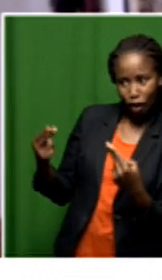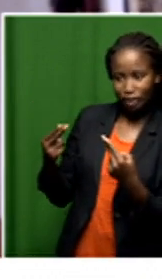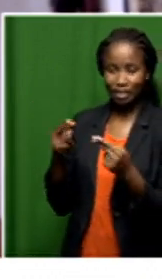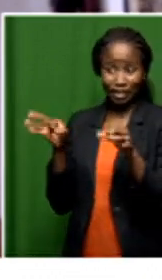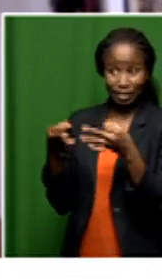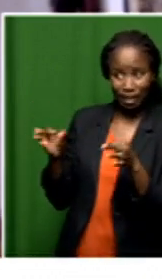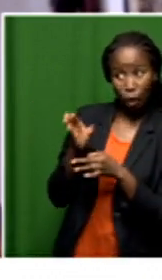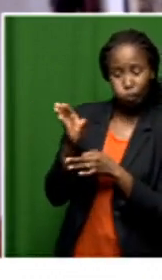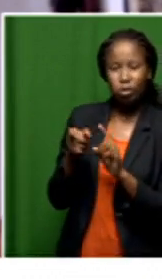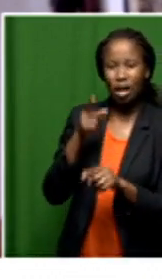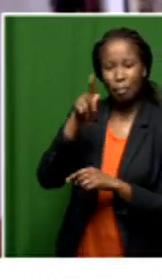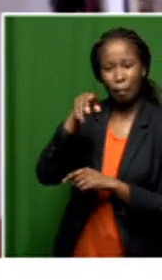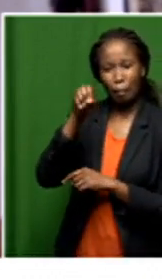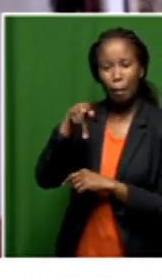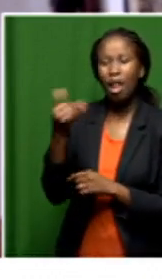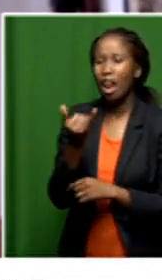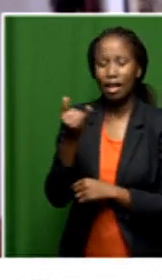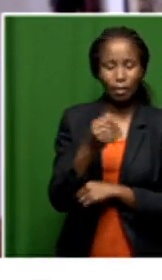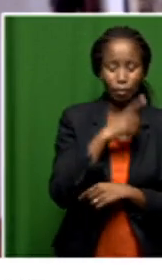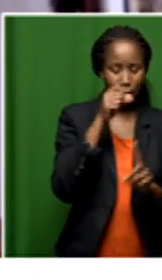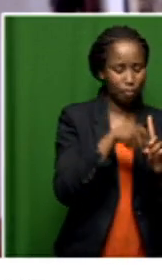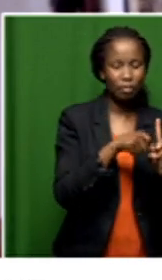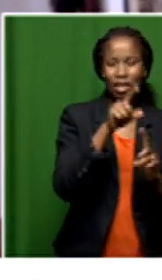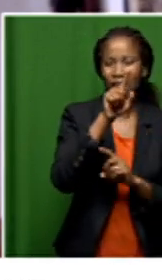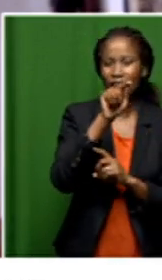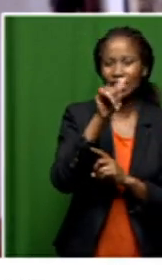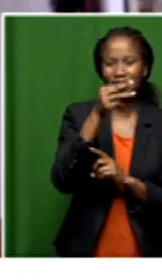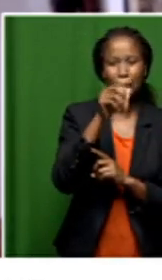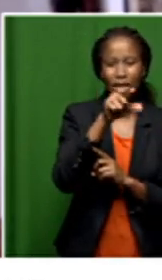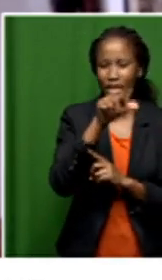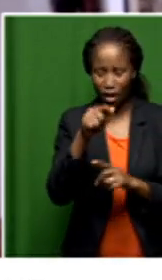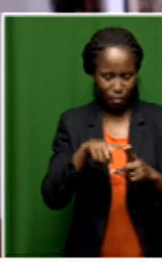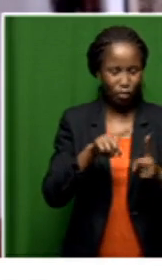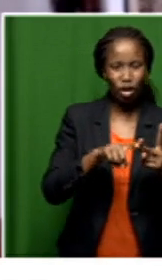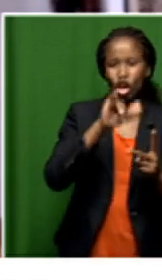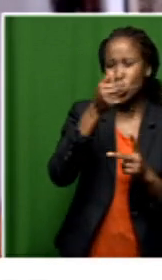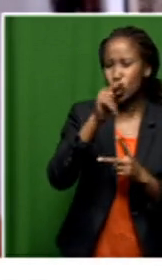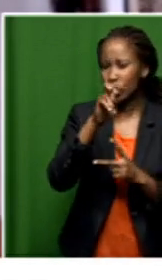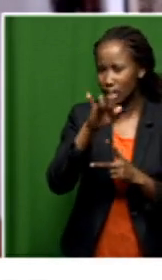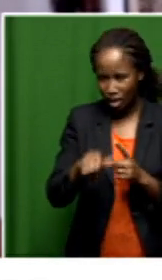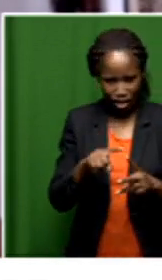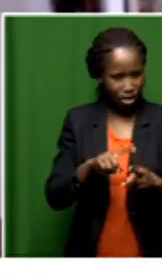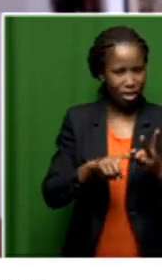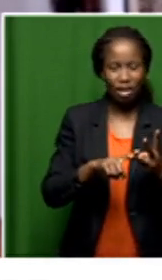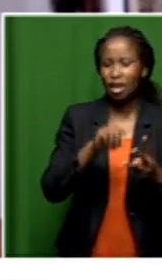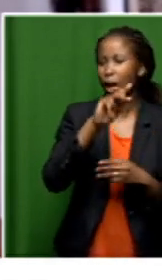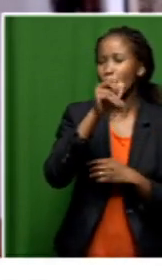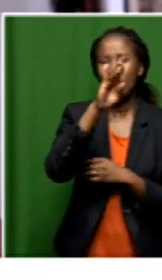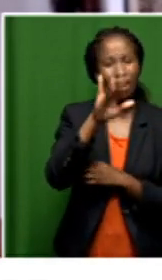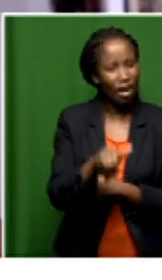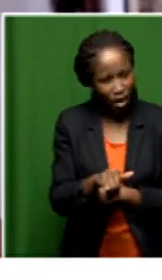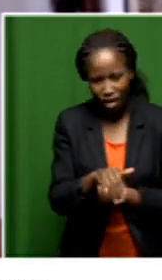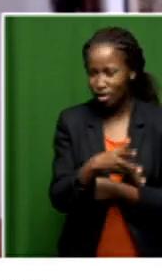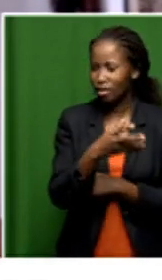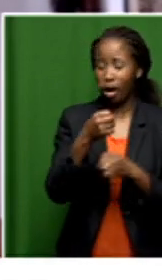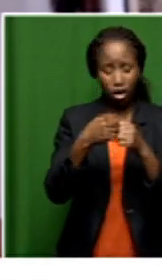pop artists, like your Tamia, Whitney Houston, Ariana Grande's, your Victoria Monet's, your